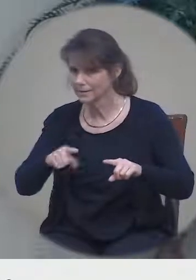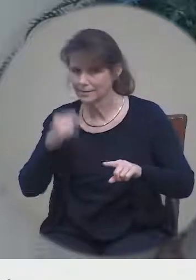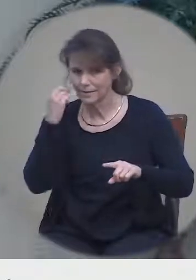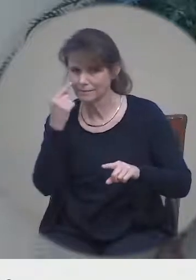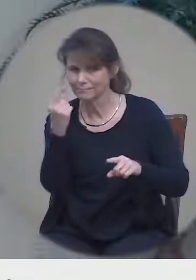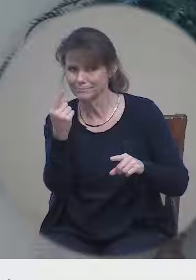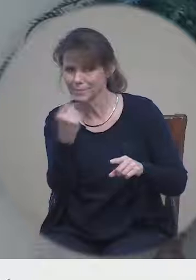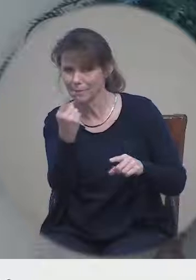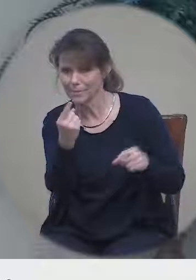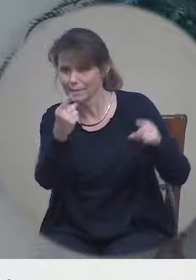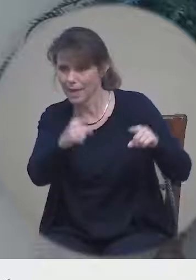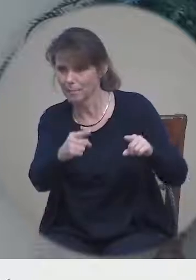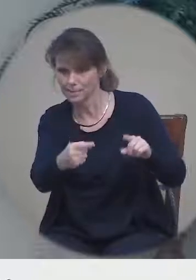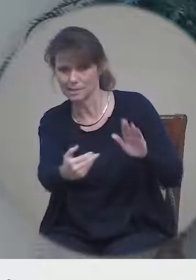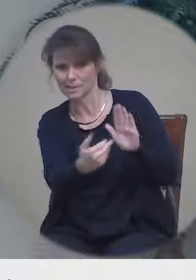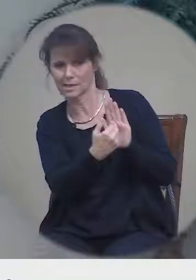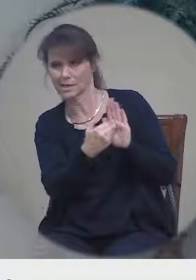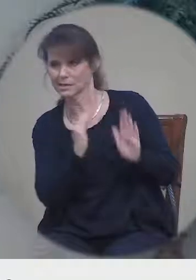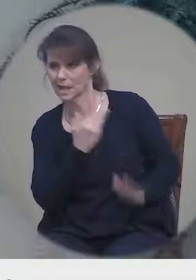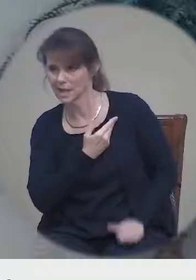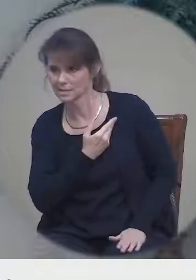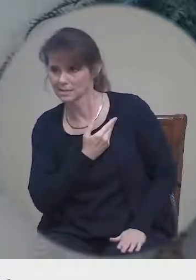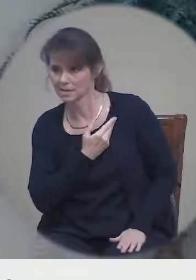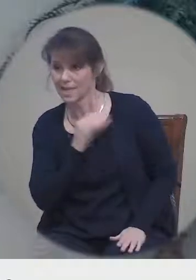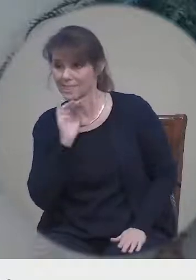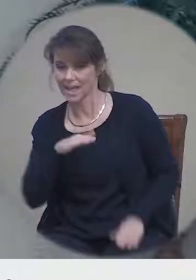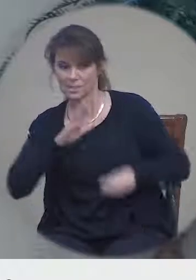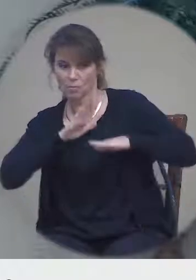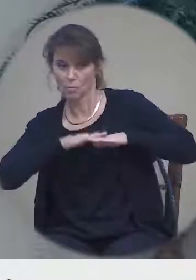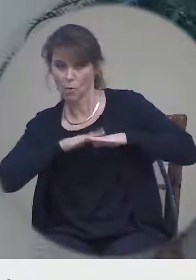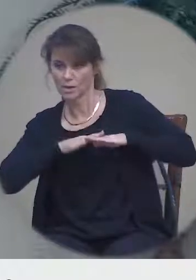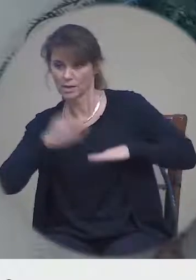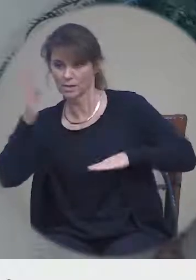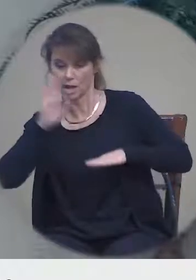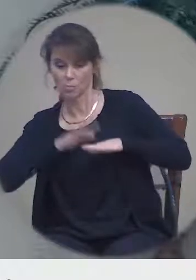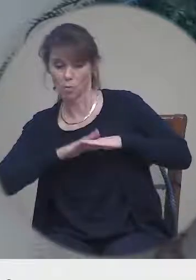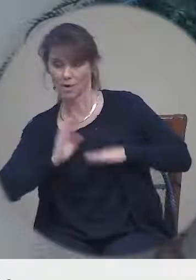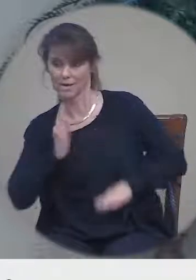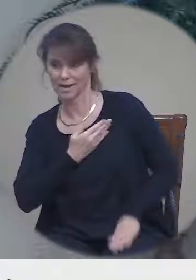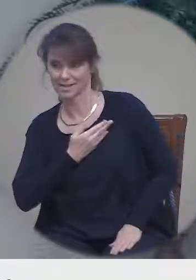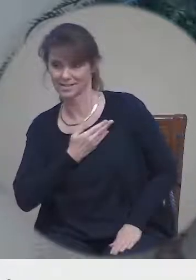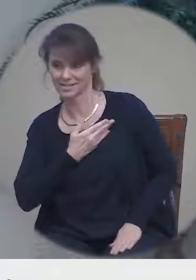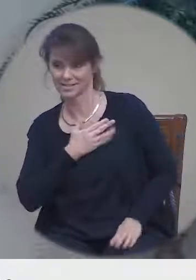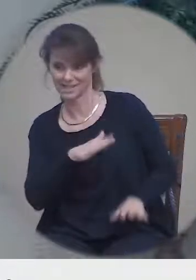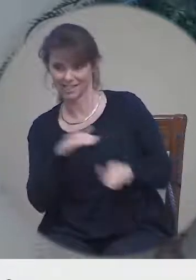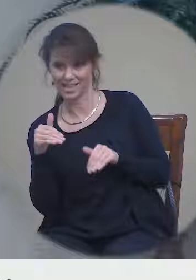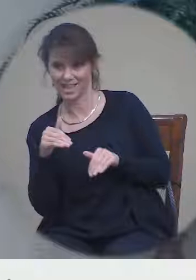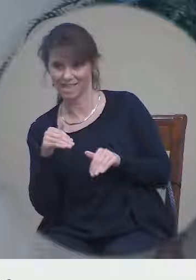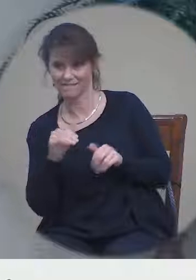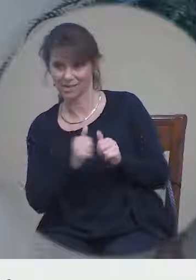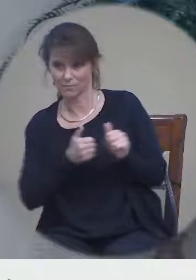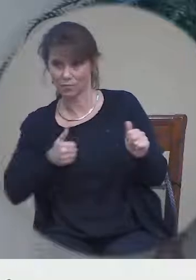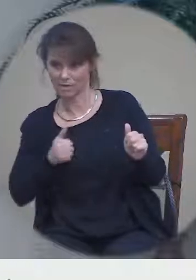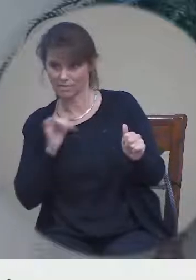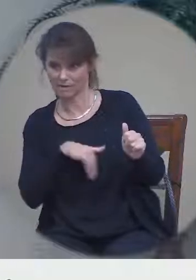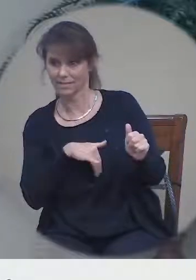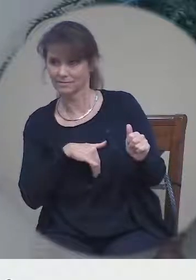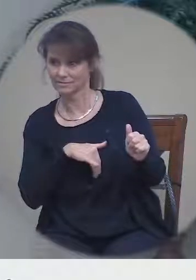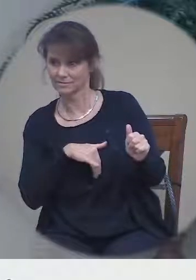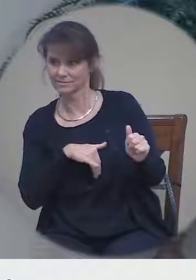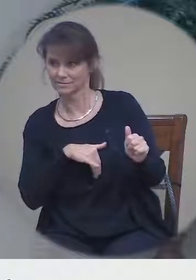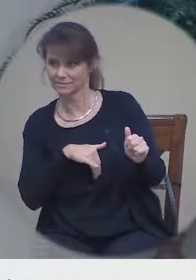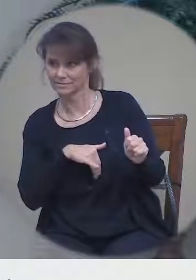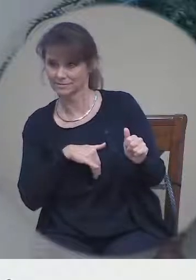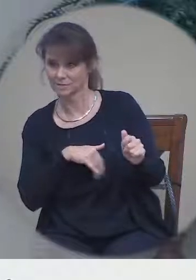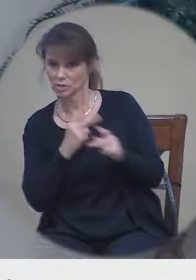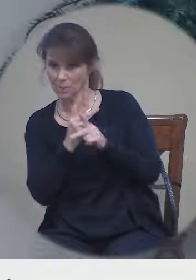peaceful fruits of righteousness. In other words, look at what he says here. Be careful lest you